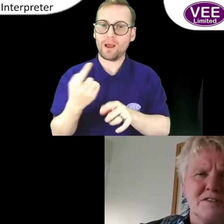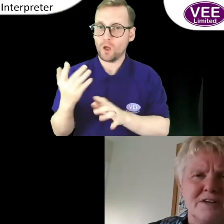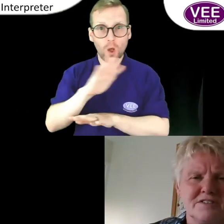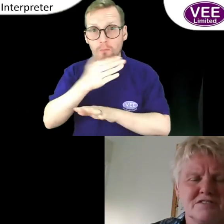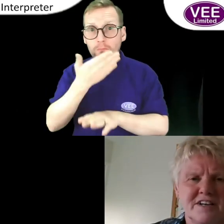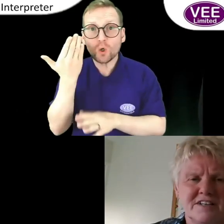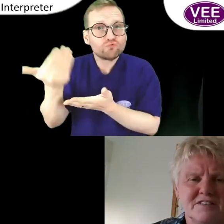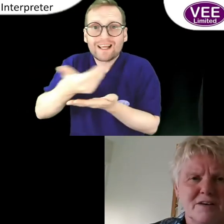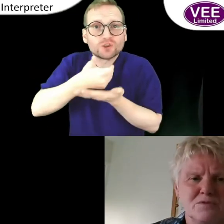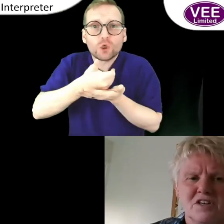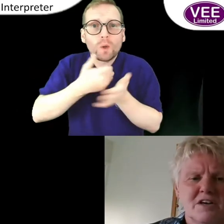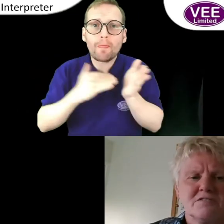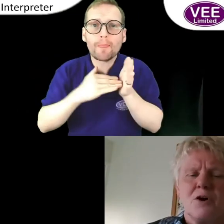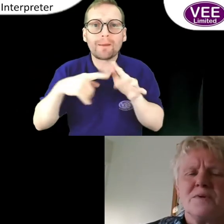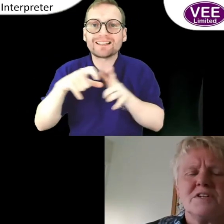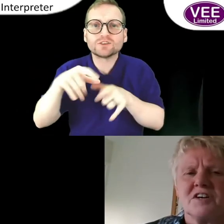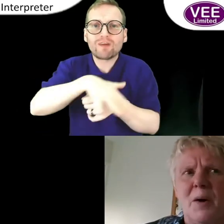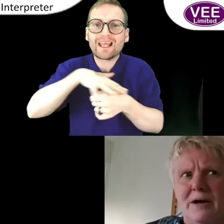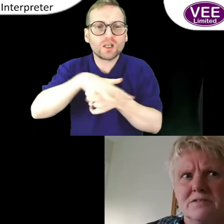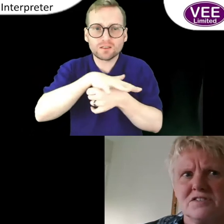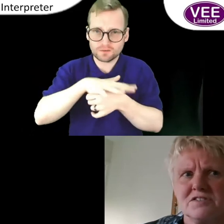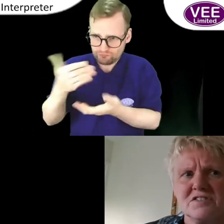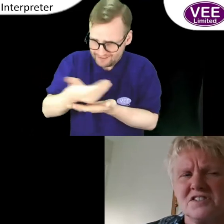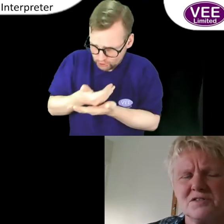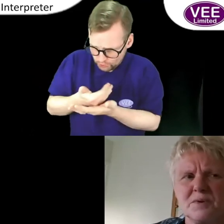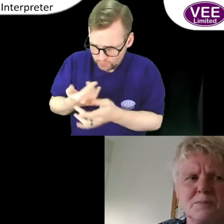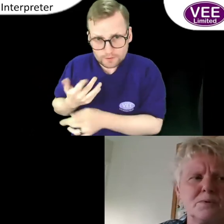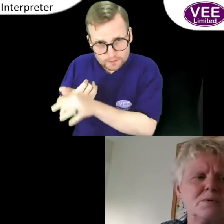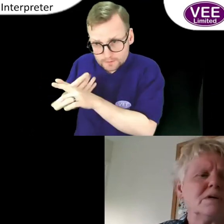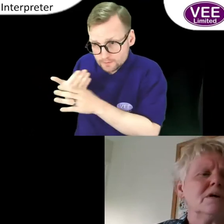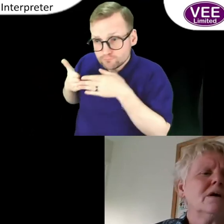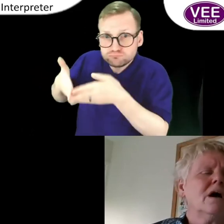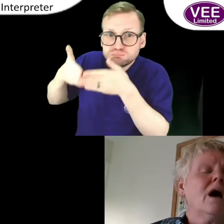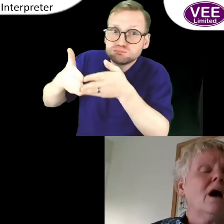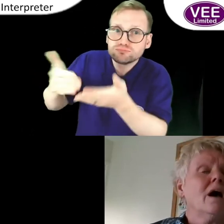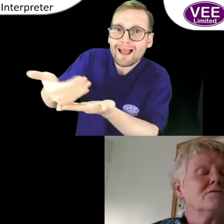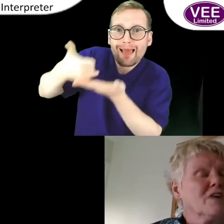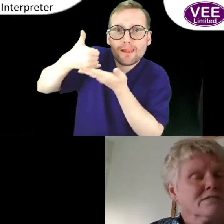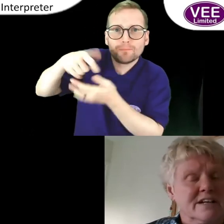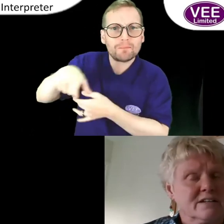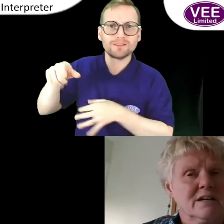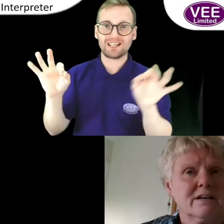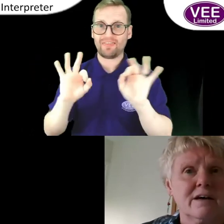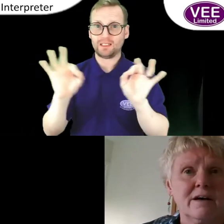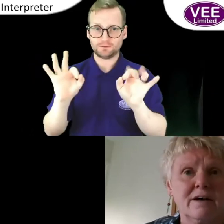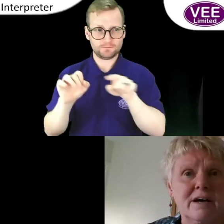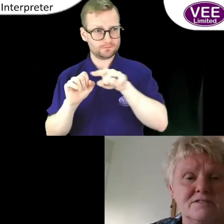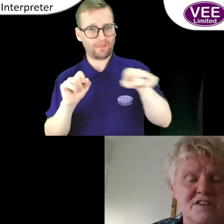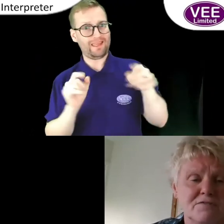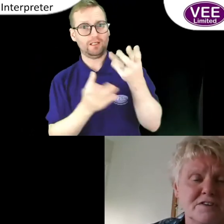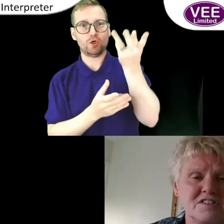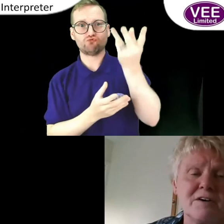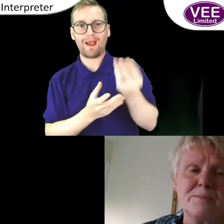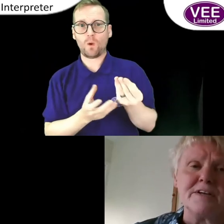service in the Mediterranean, there was nobody to go out and assist people drowning